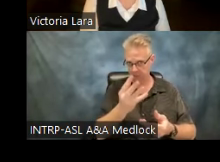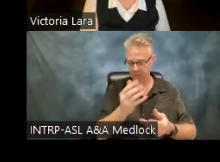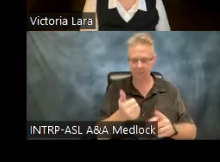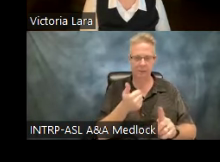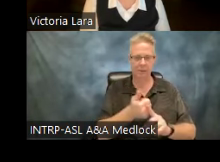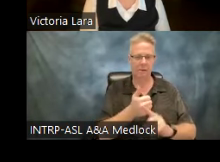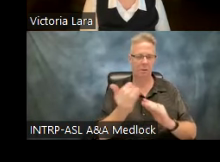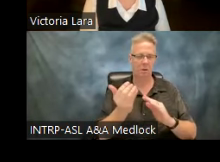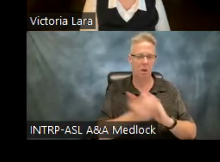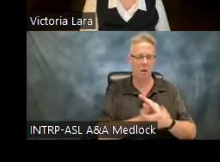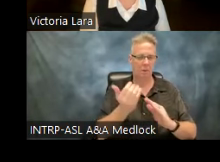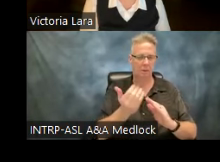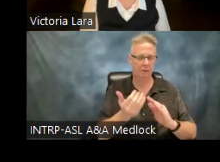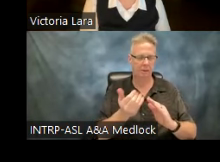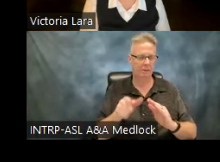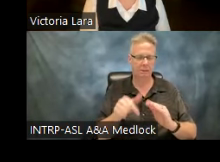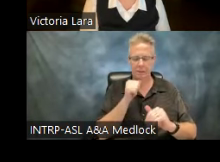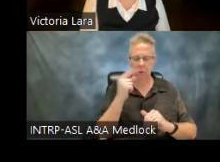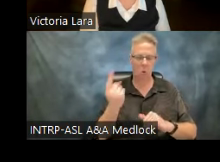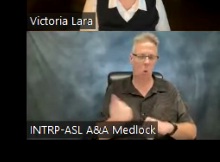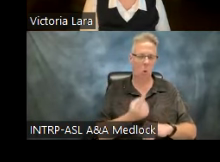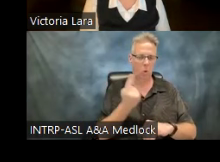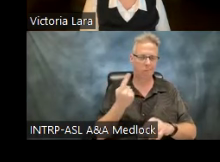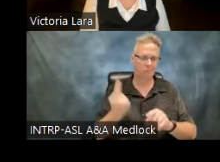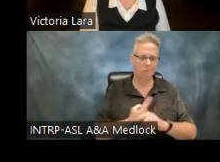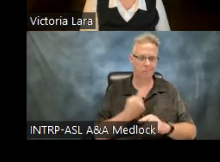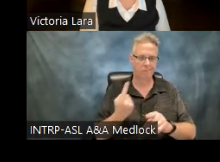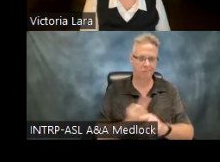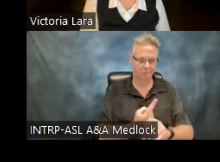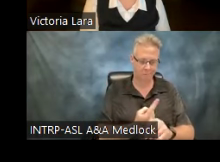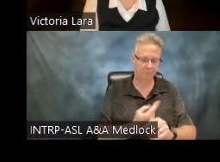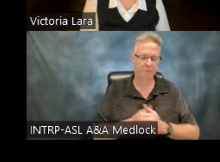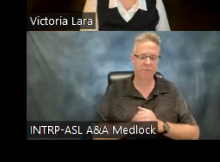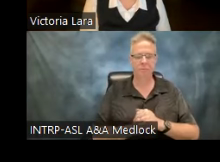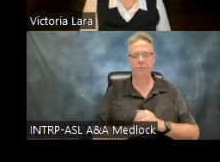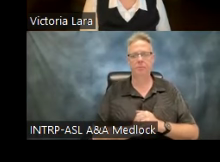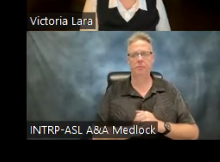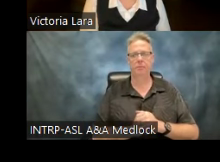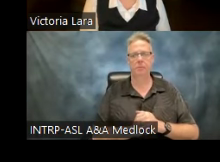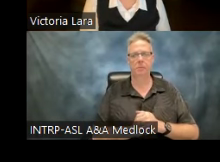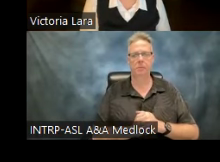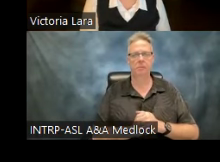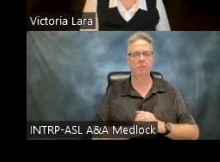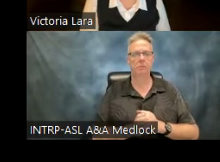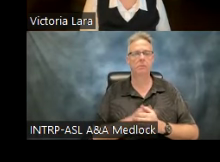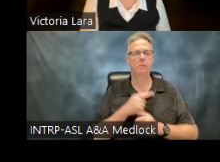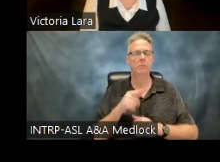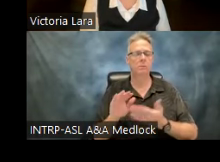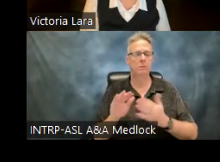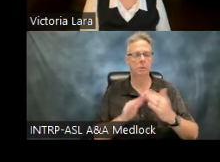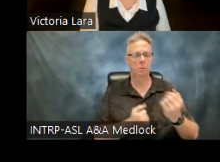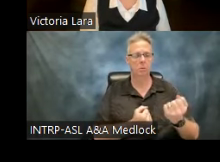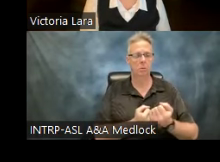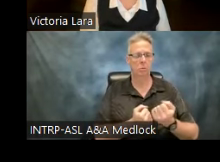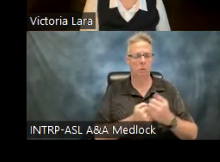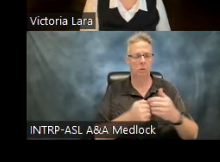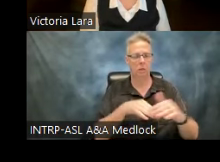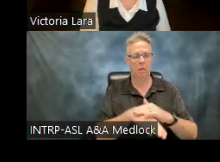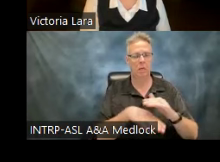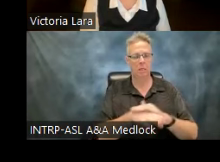automatic captioning service and is not always accurate. The city supports access to meetings of